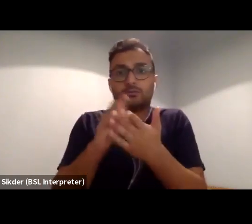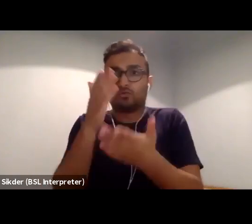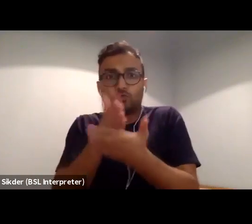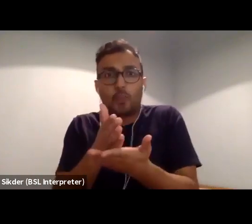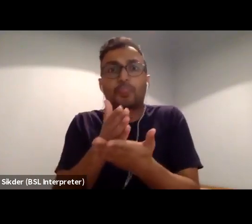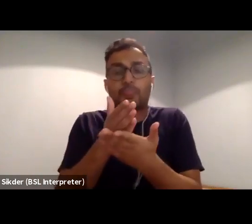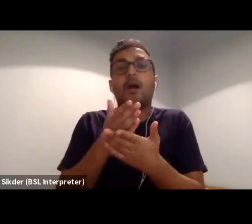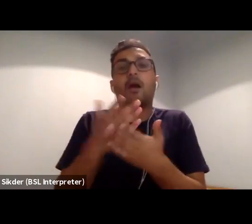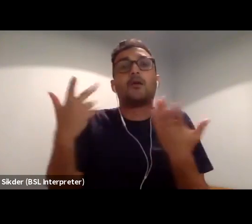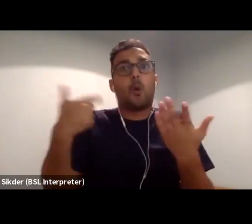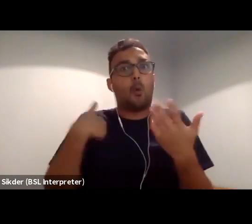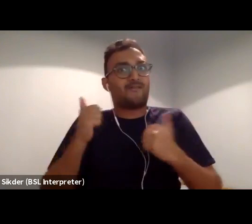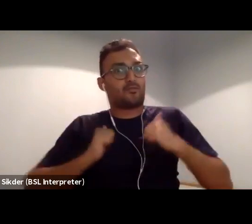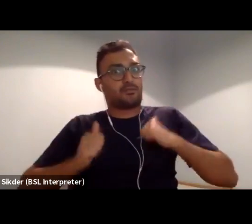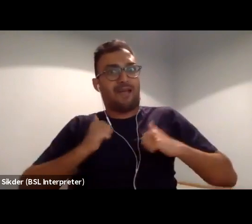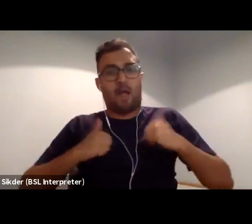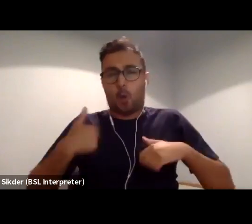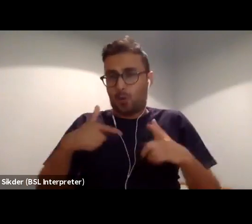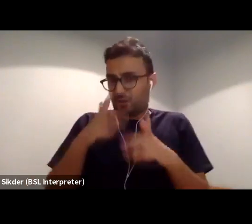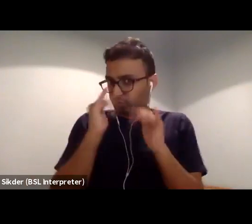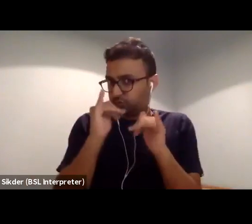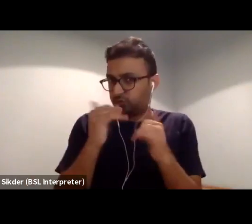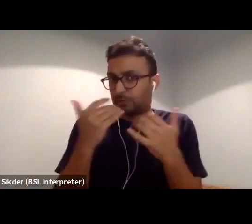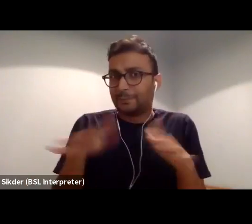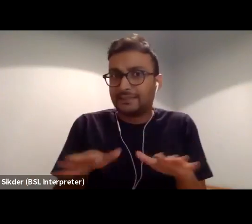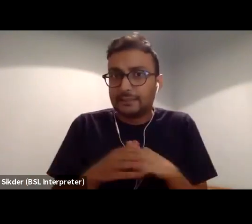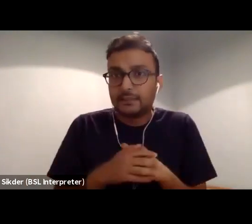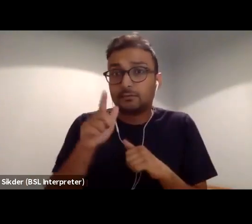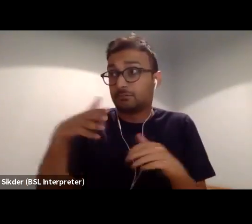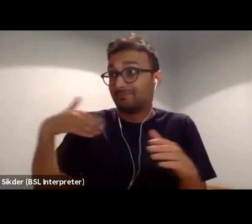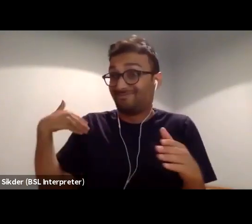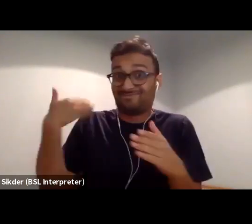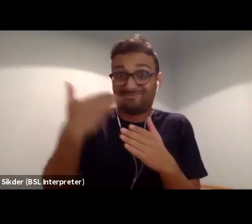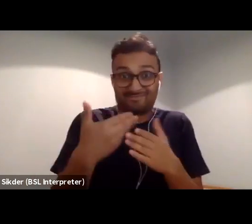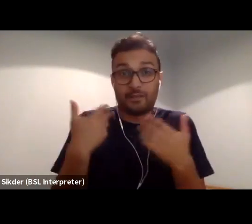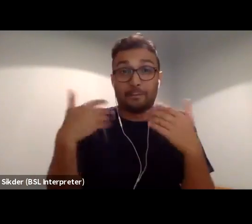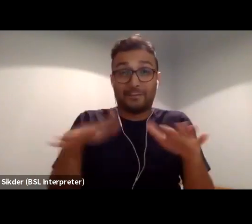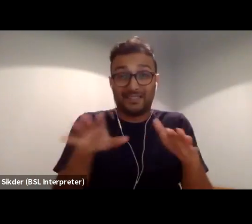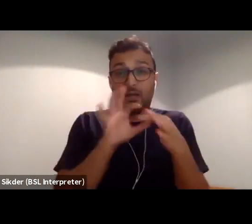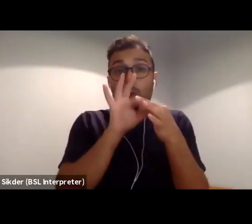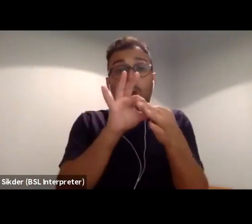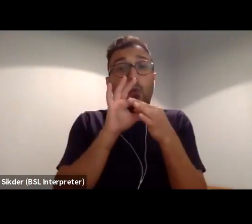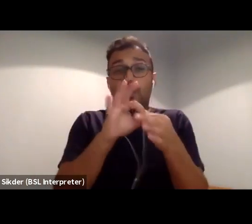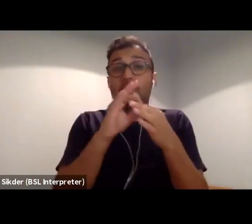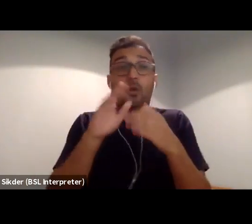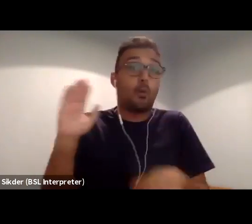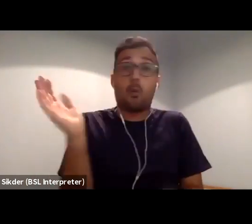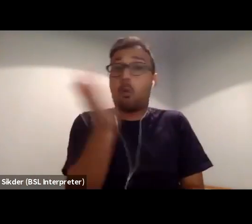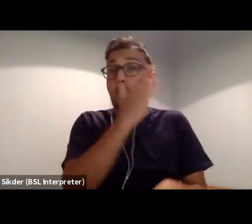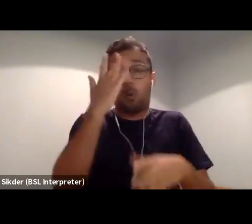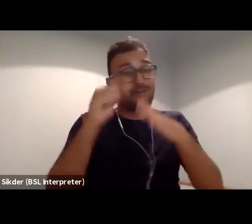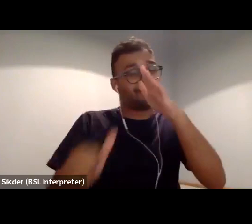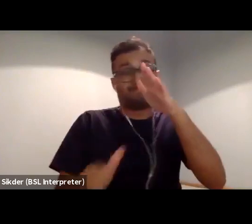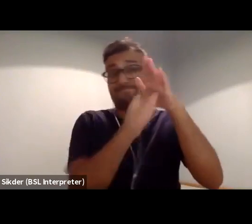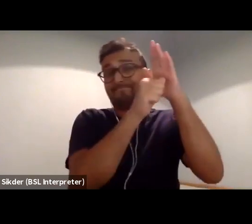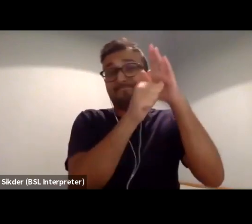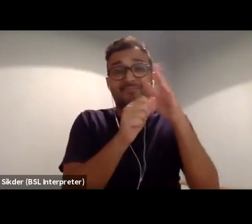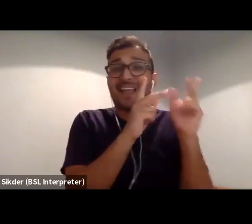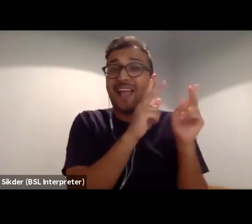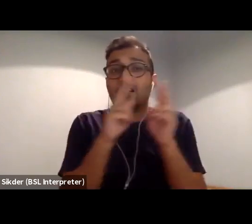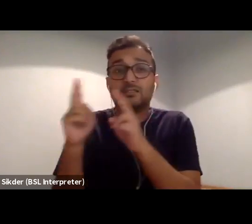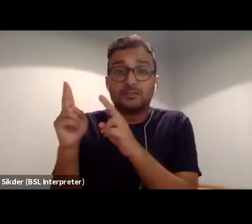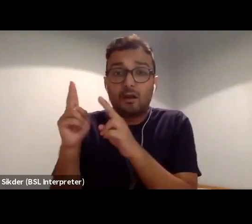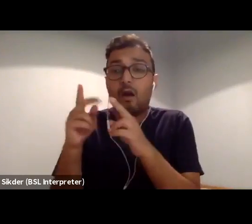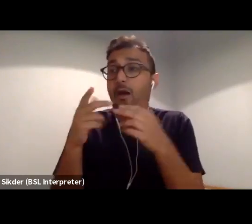and to date we have engaged with all executive editors, managing editors, as well